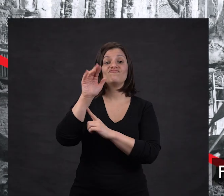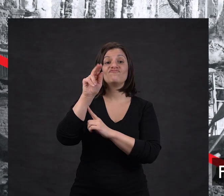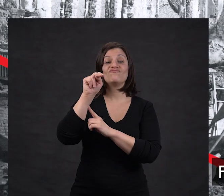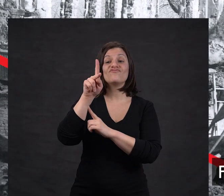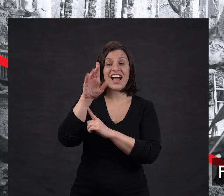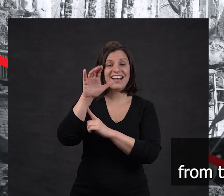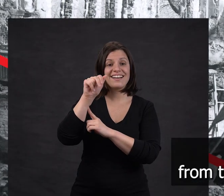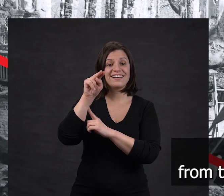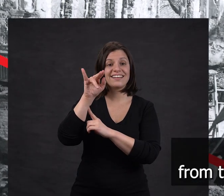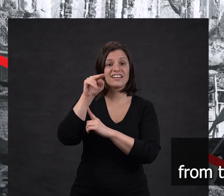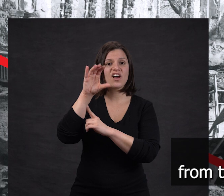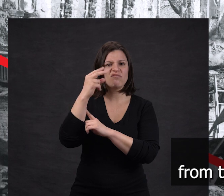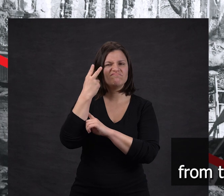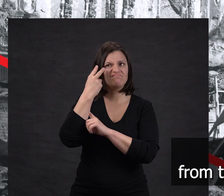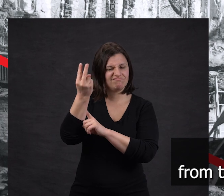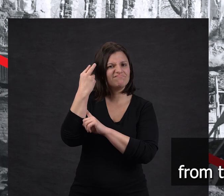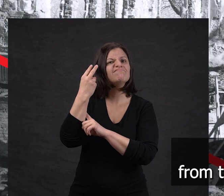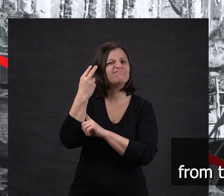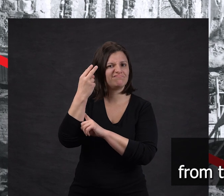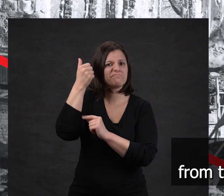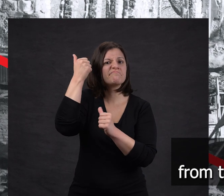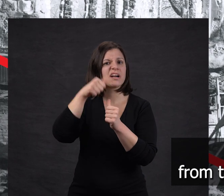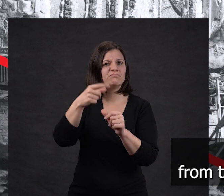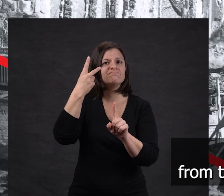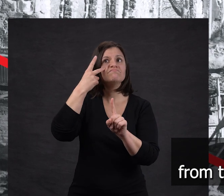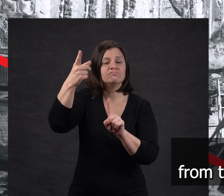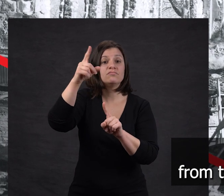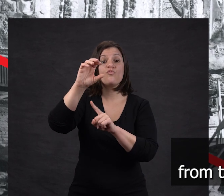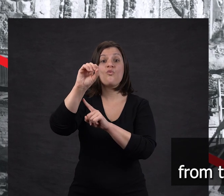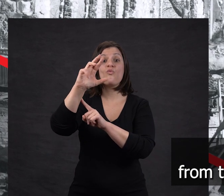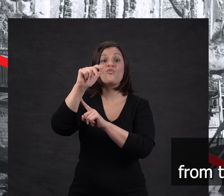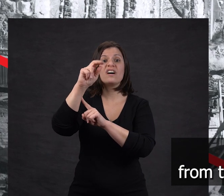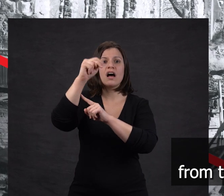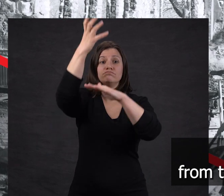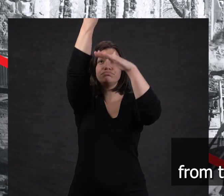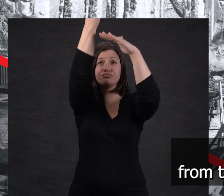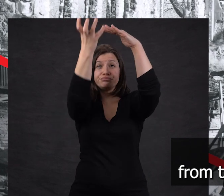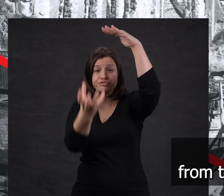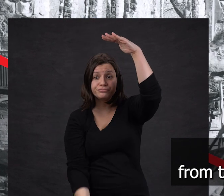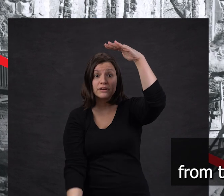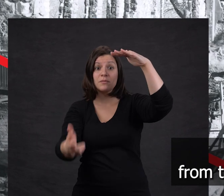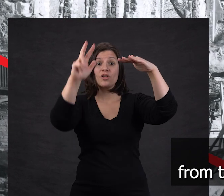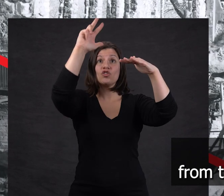Frank Cancino remembers seeing the organ crash from the third floor to the basement.